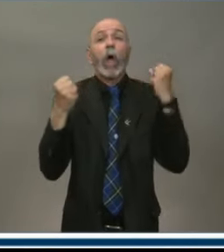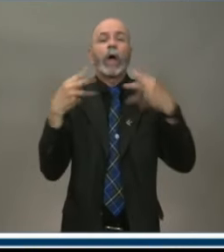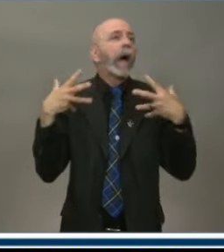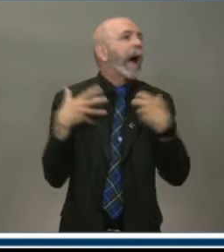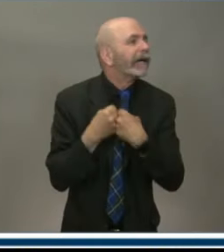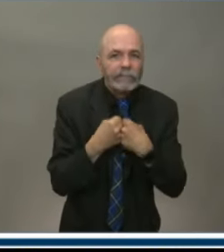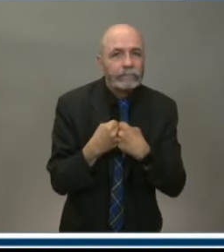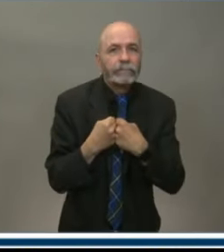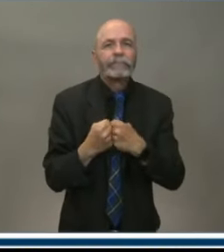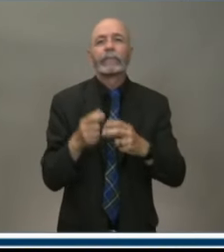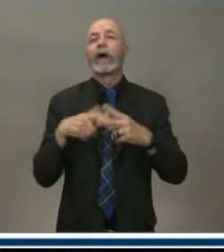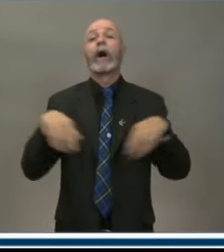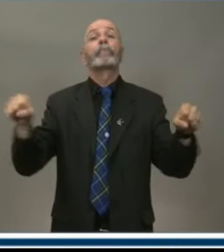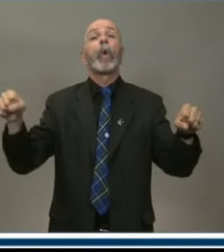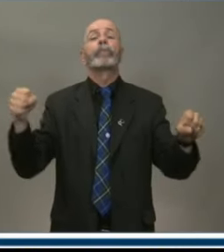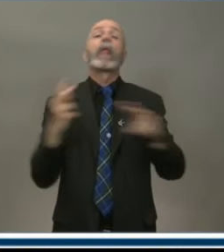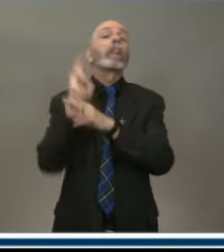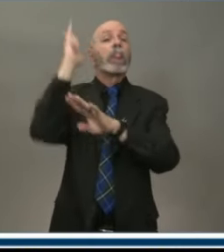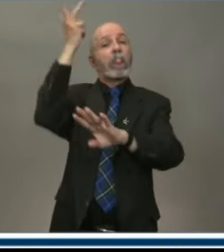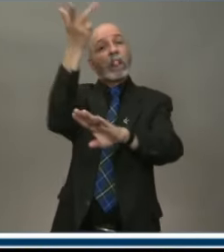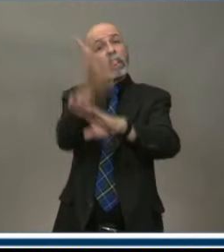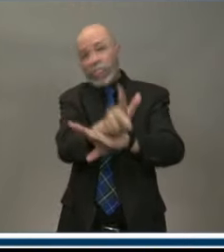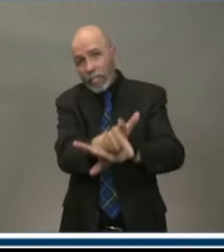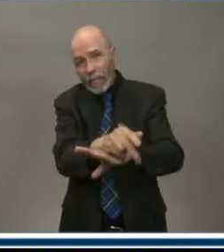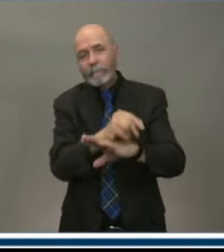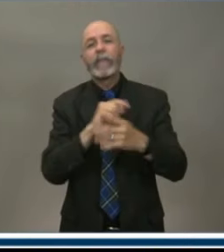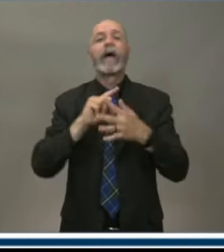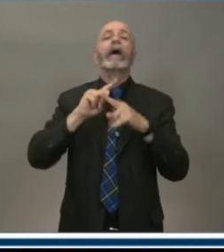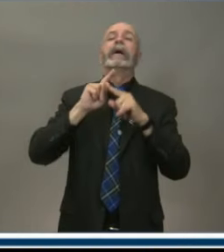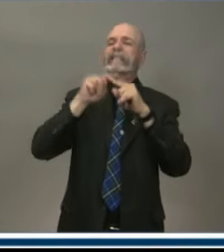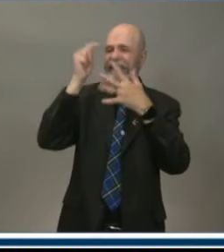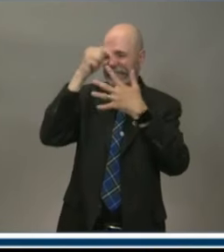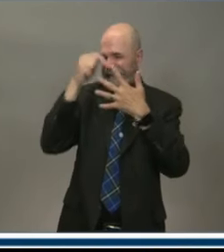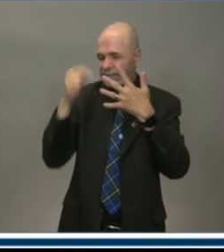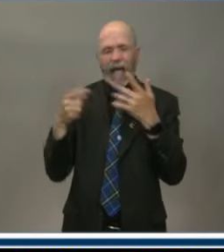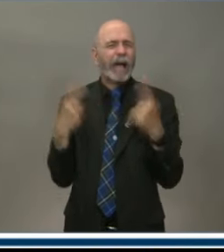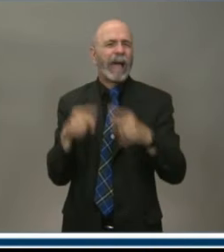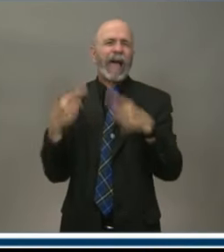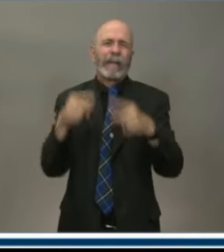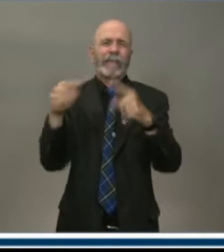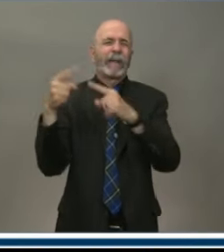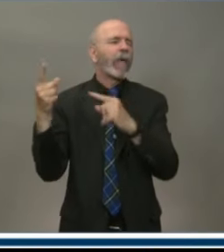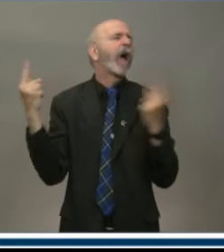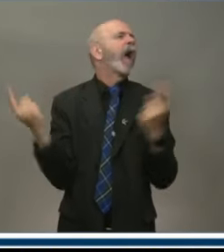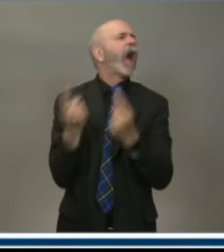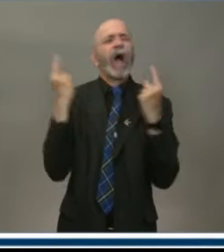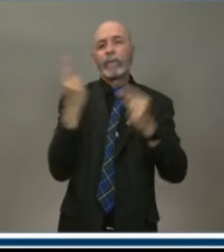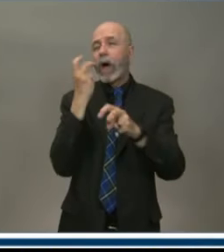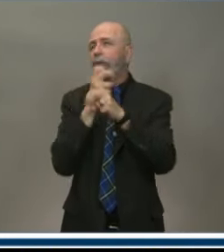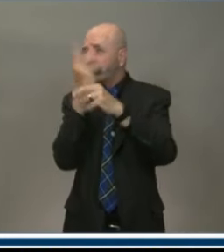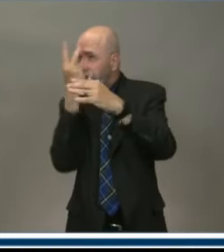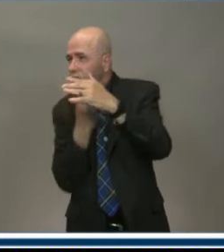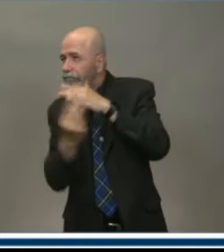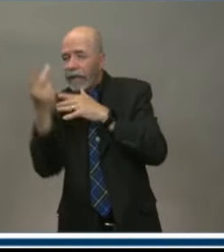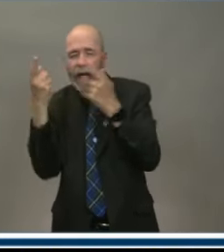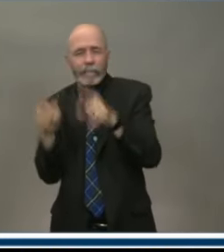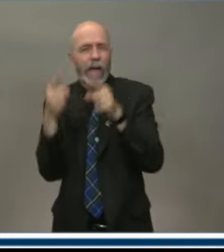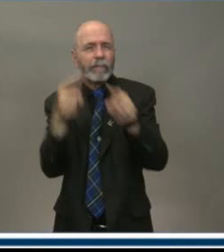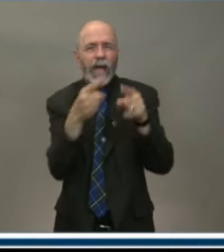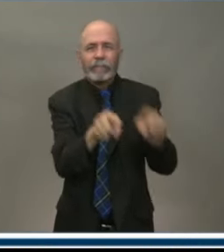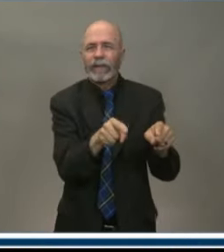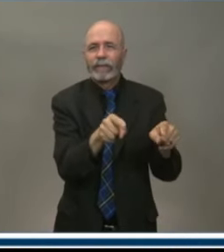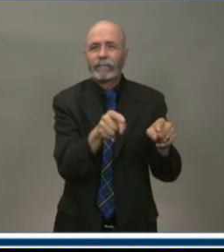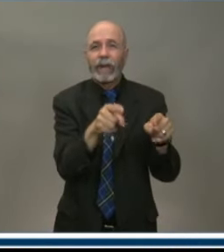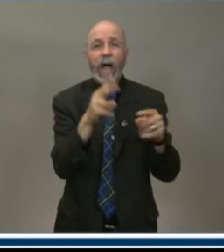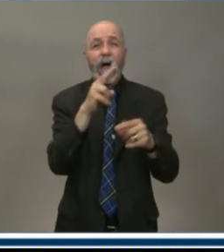recreational vehicle crashes. So there's always some things in every season that can create pressure on the healthcare system,